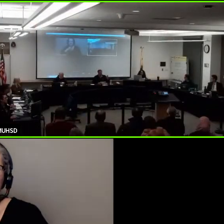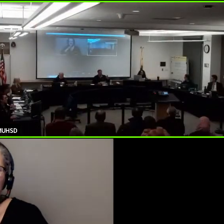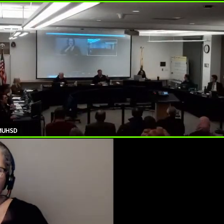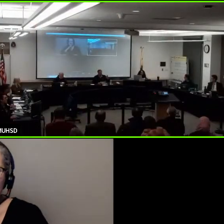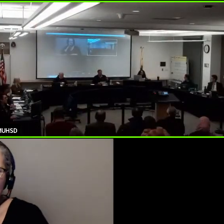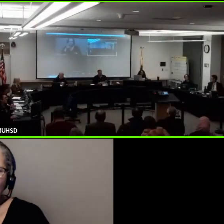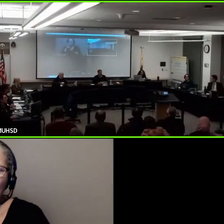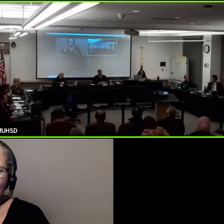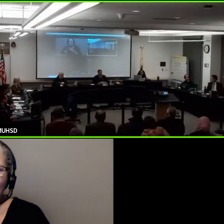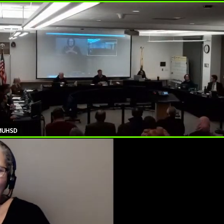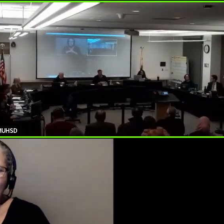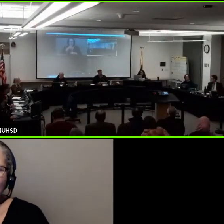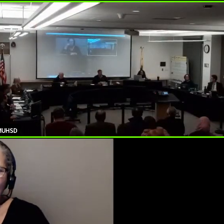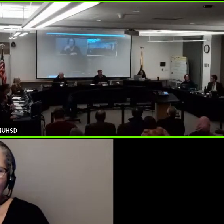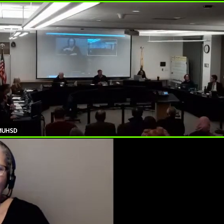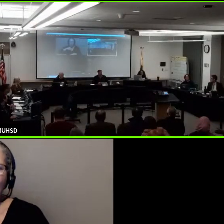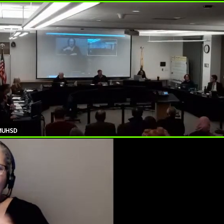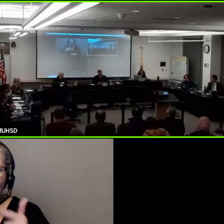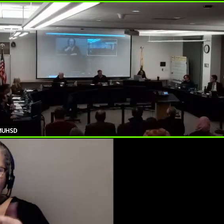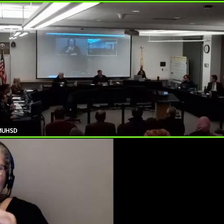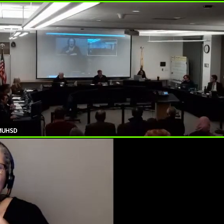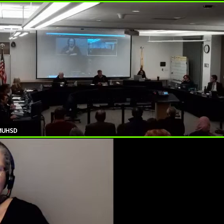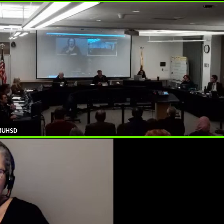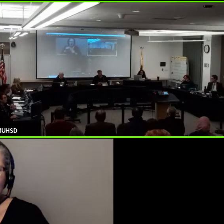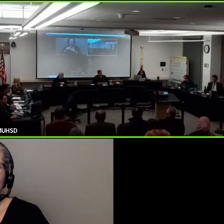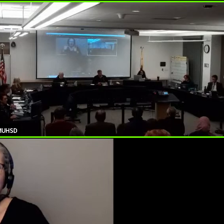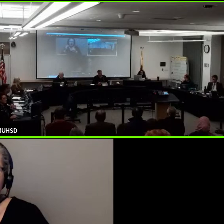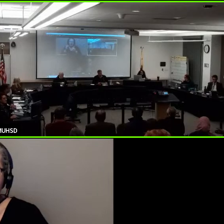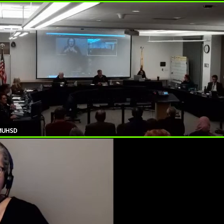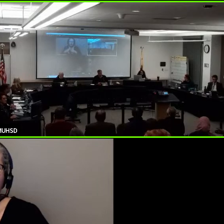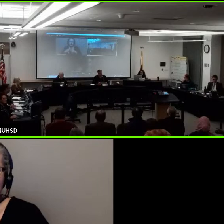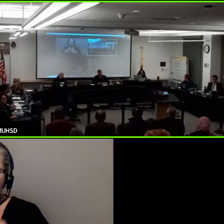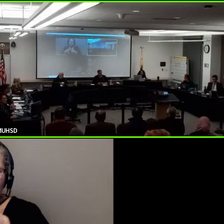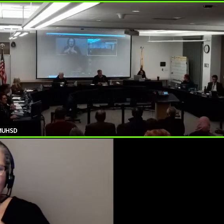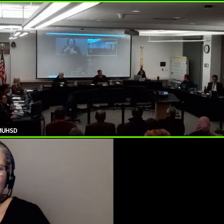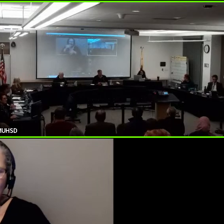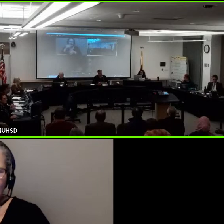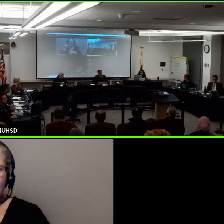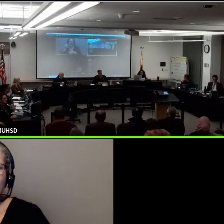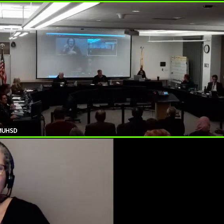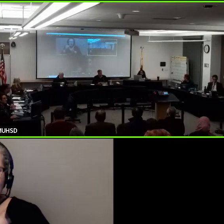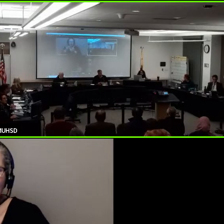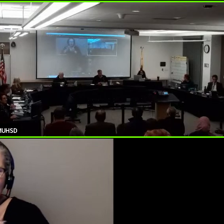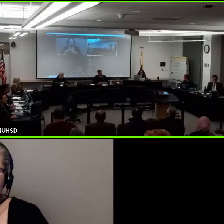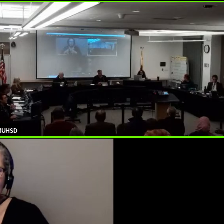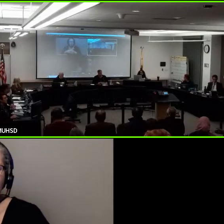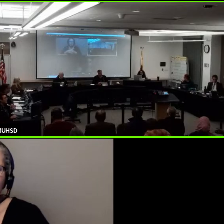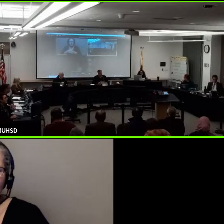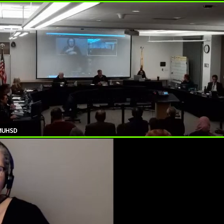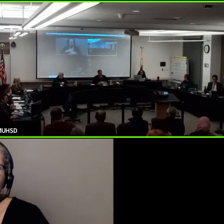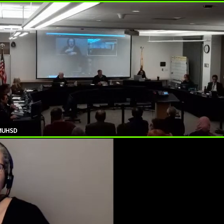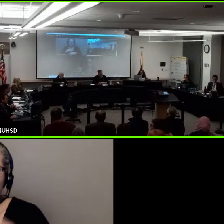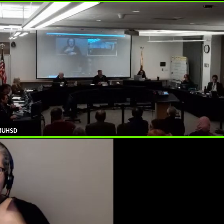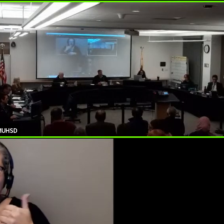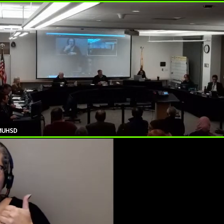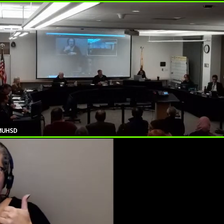we have our language interpreter and also the ASL interpreter. Please. Thank you. Yeah,